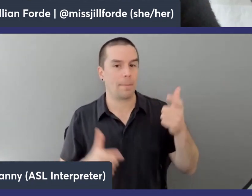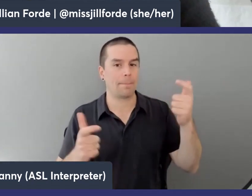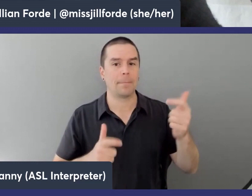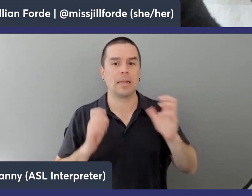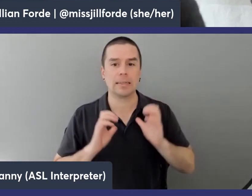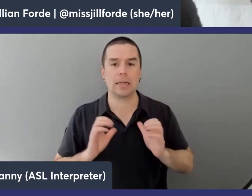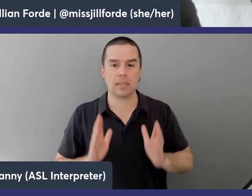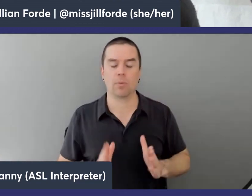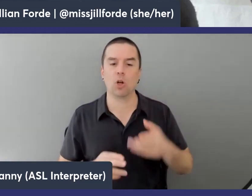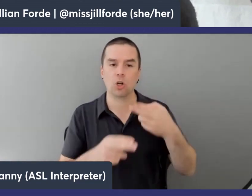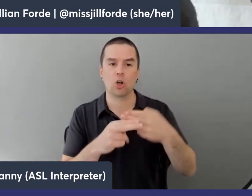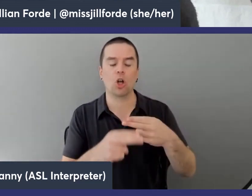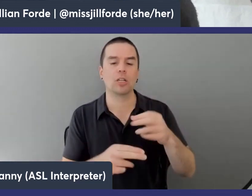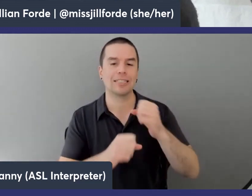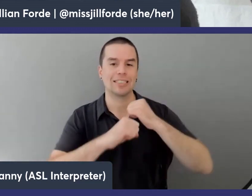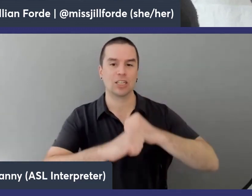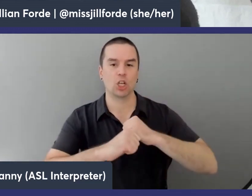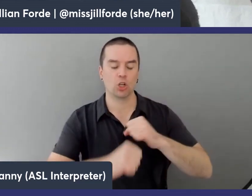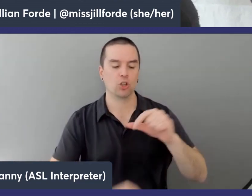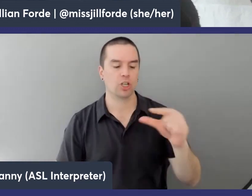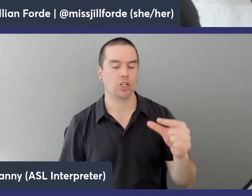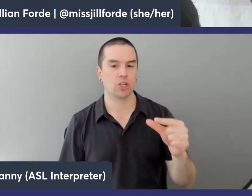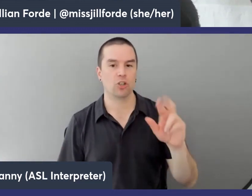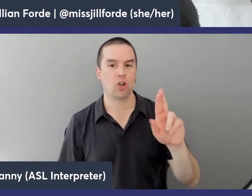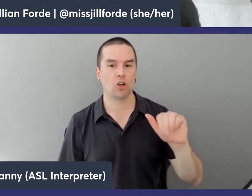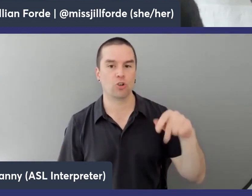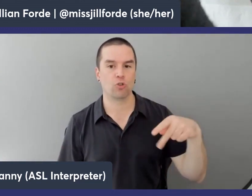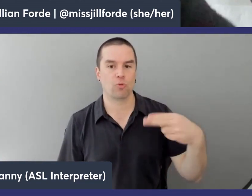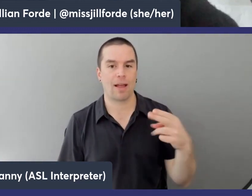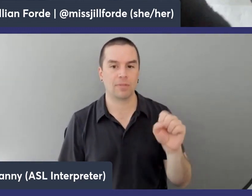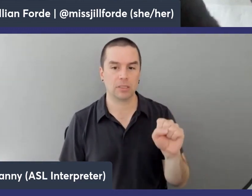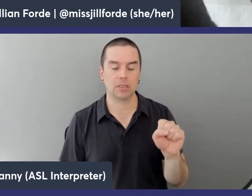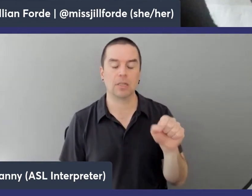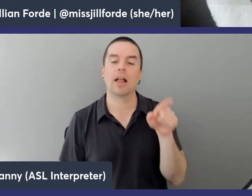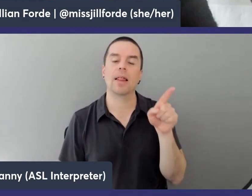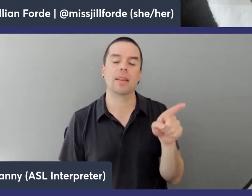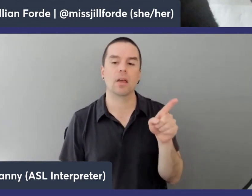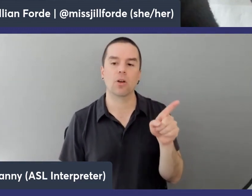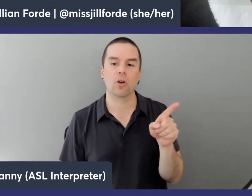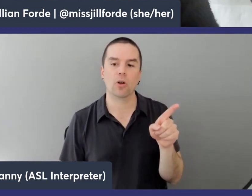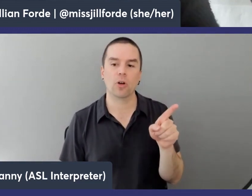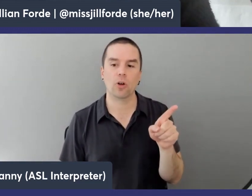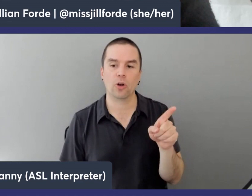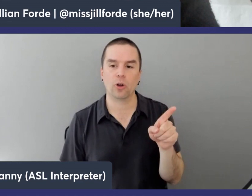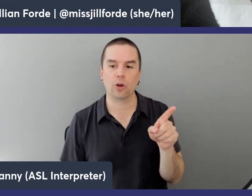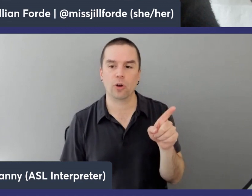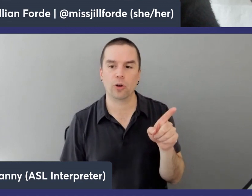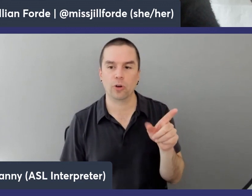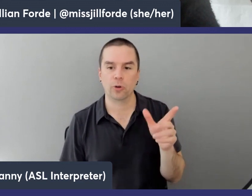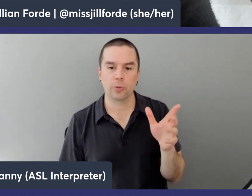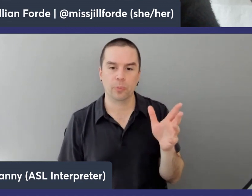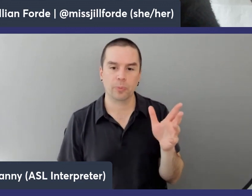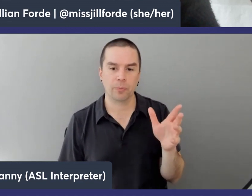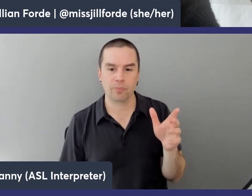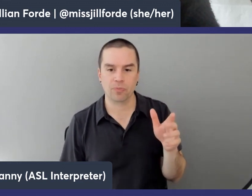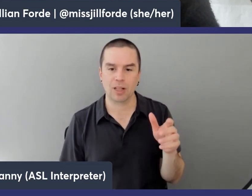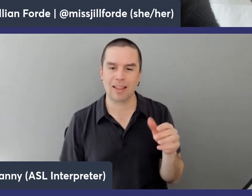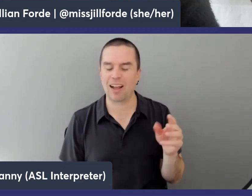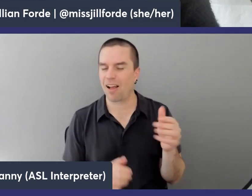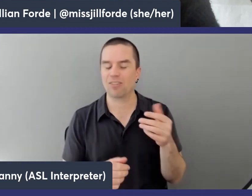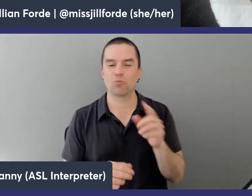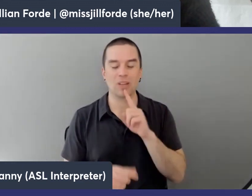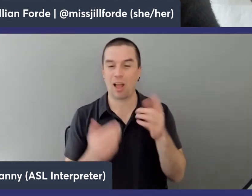what we call security graphs. So the security graphs are kind of a very wide thing. But it's one of those sorts of